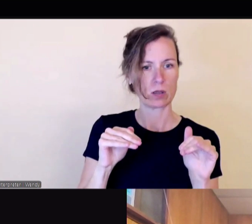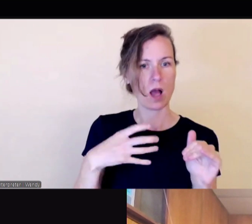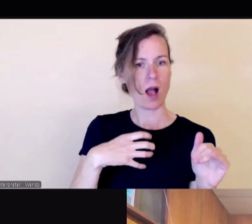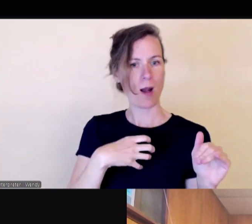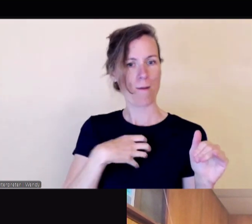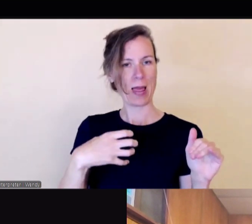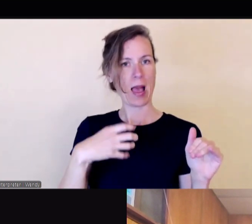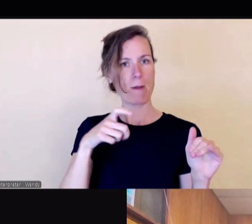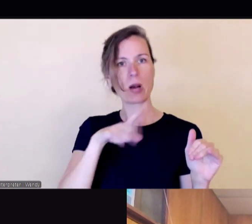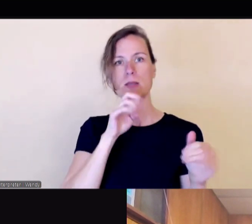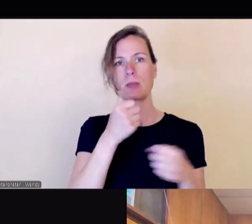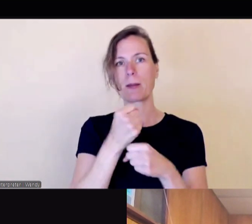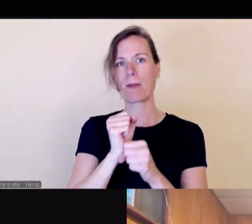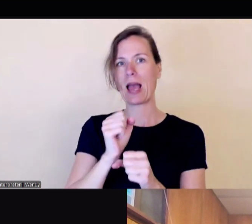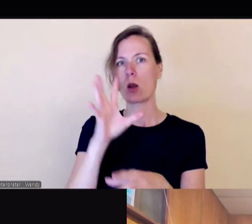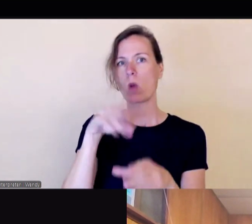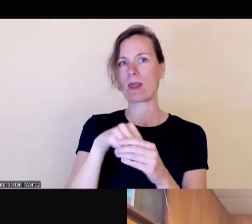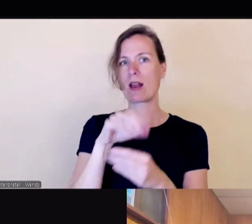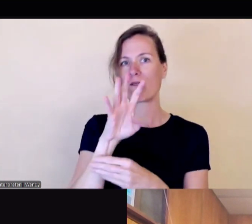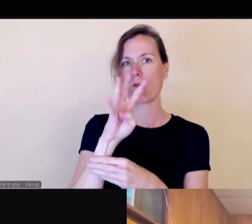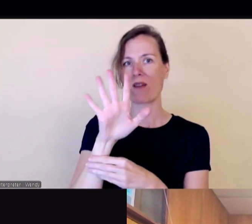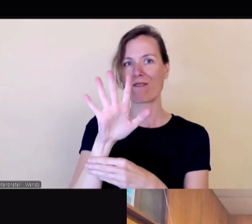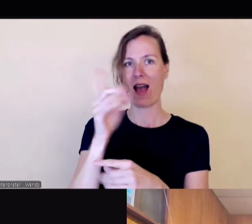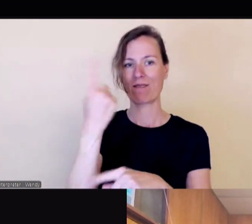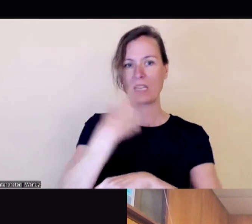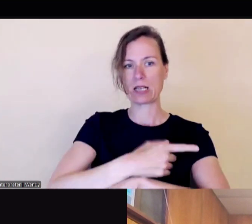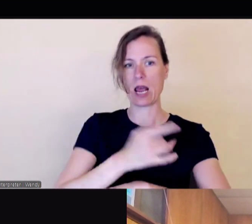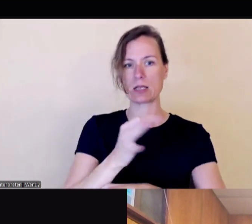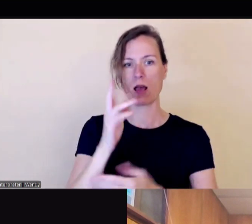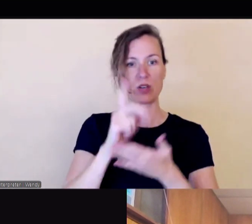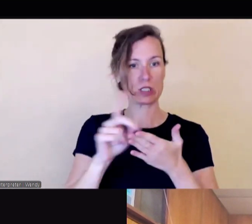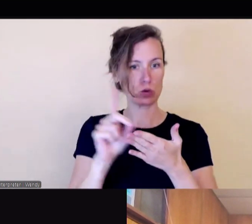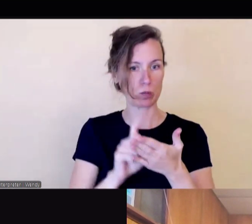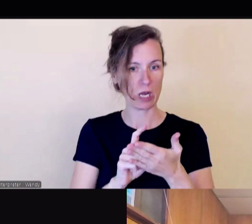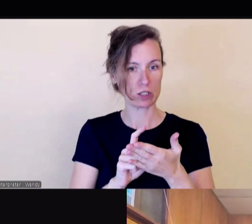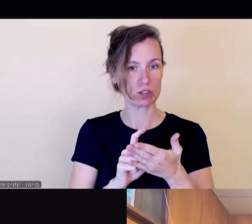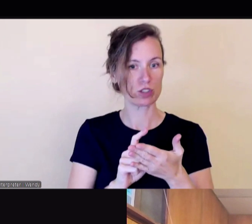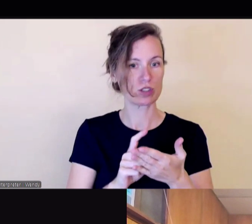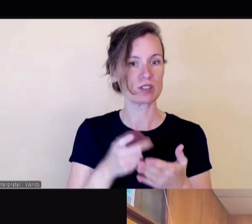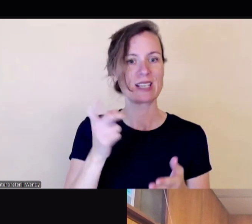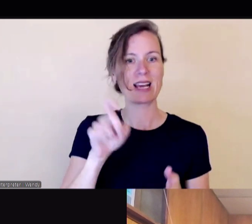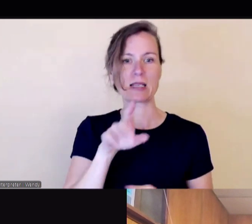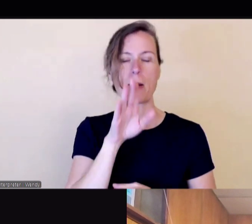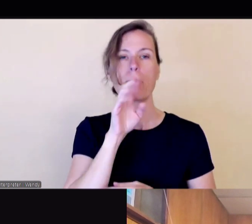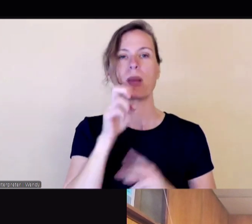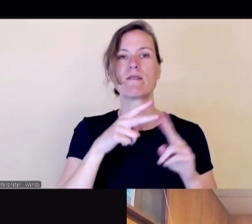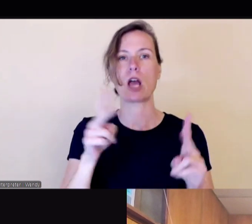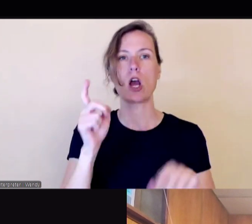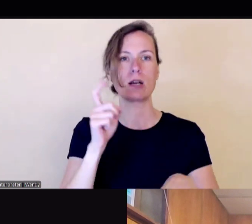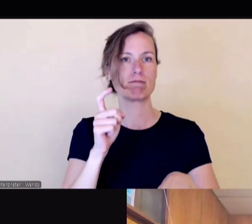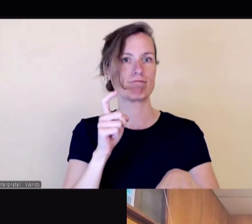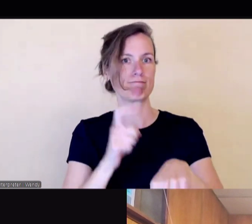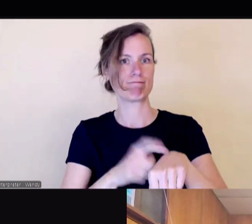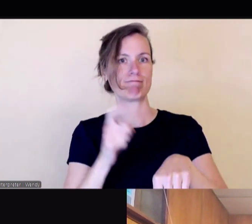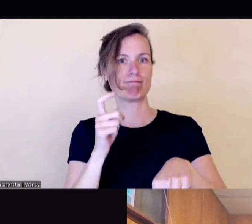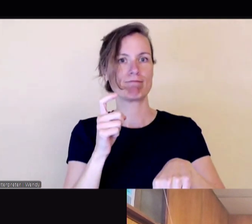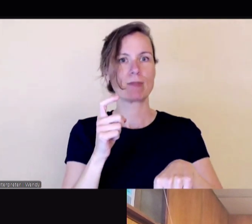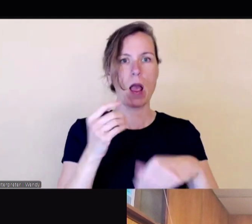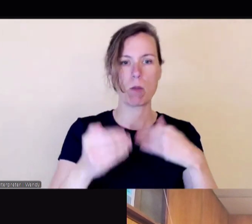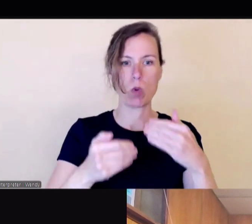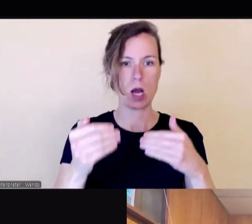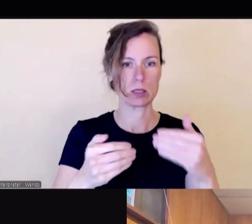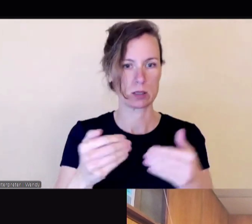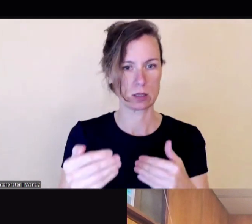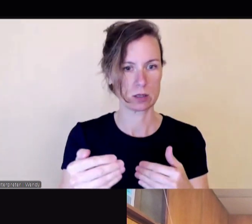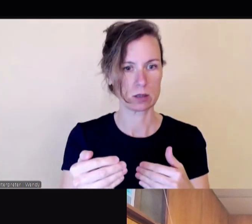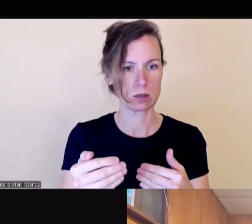very timely process. I've done investigations for cases that were 2 and 3 years old, and they were sitting at the EEOC for